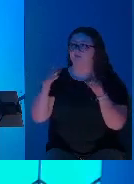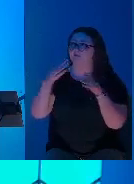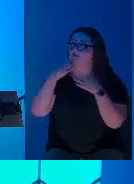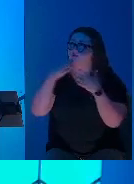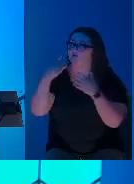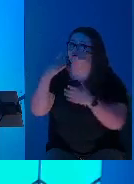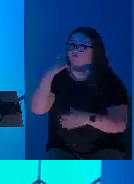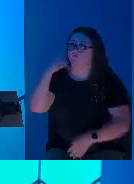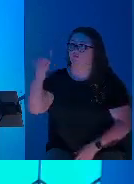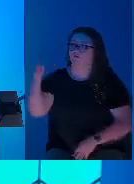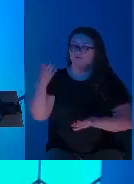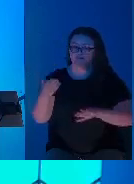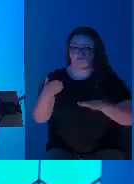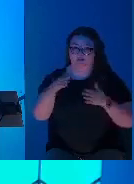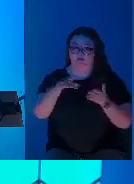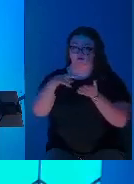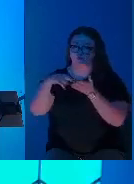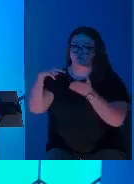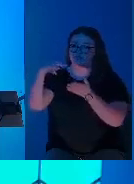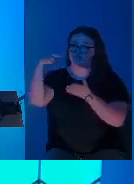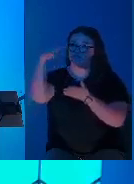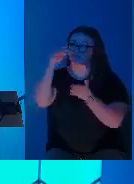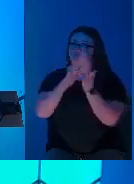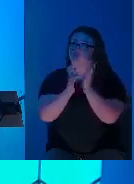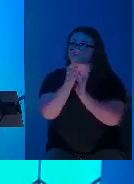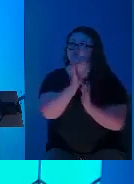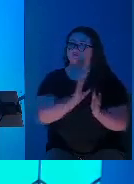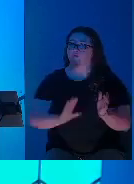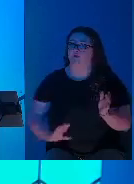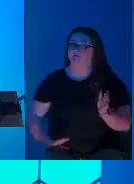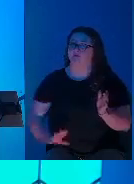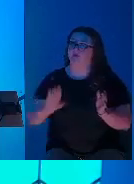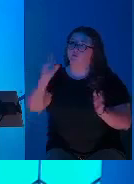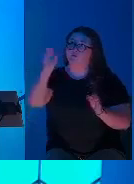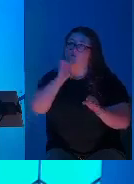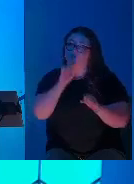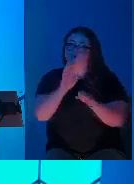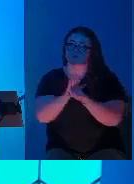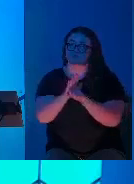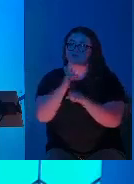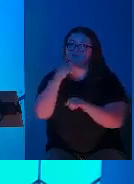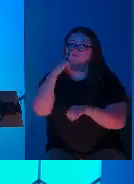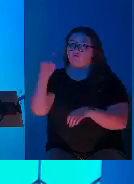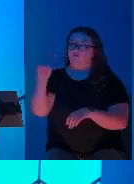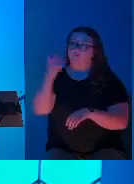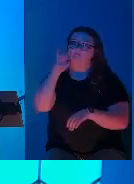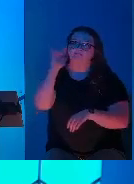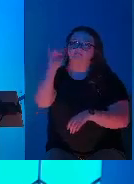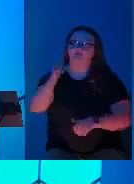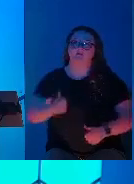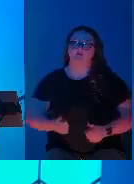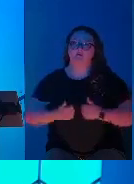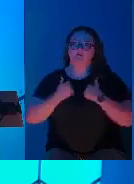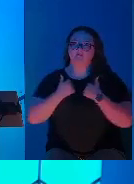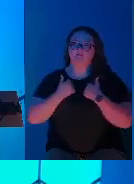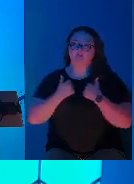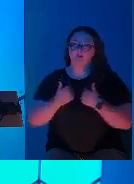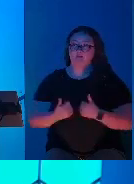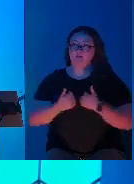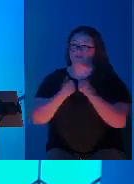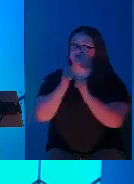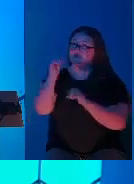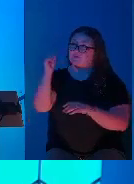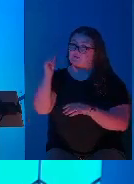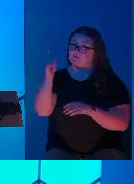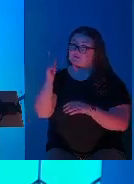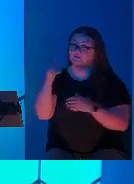and the resurrection of Jesus Christ and the promise, God, of eternal life, of a life with you full of love